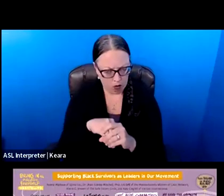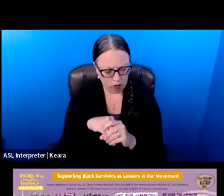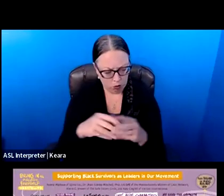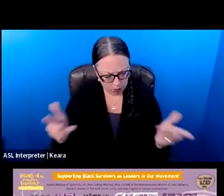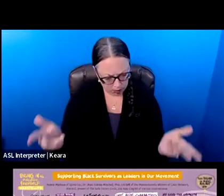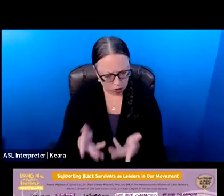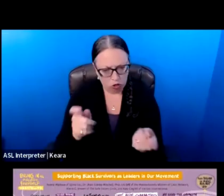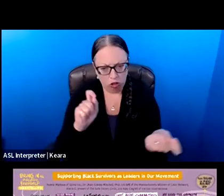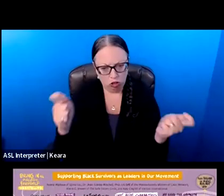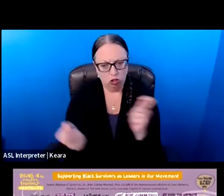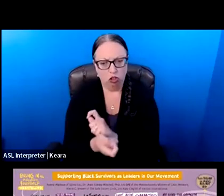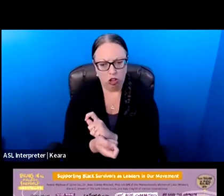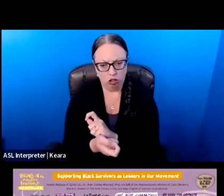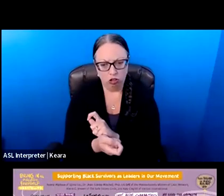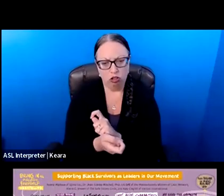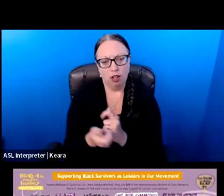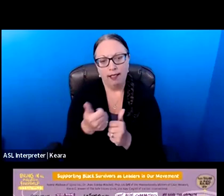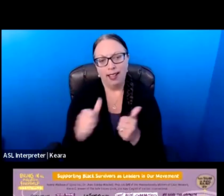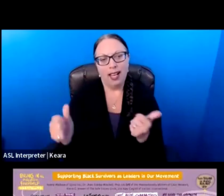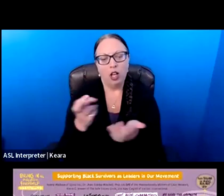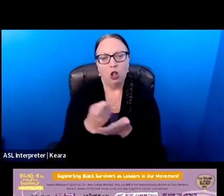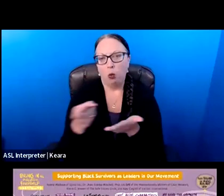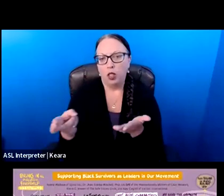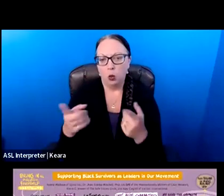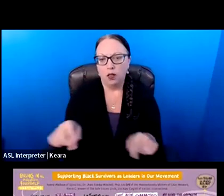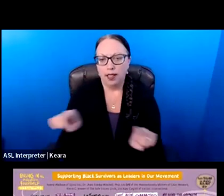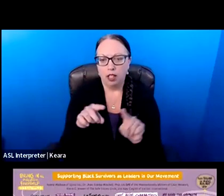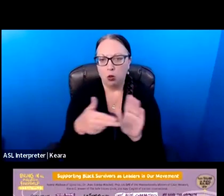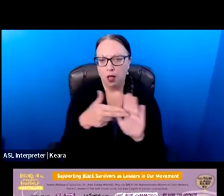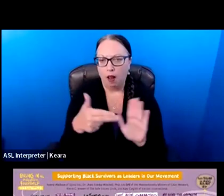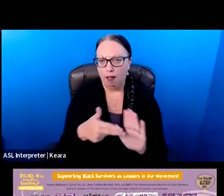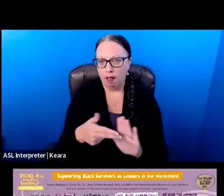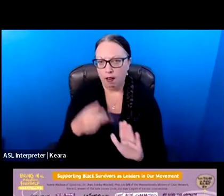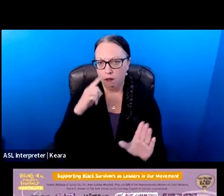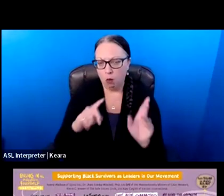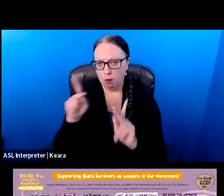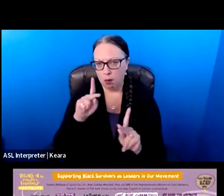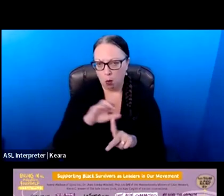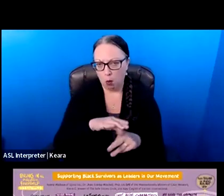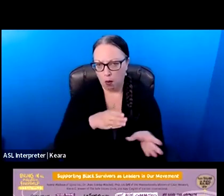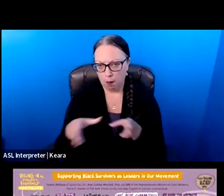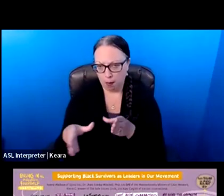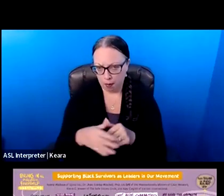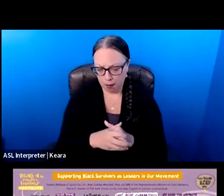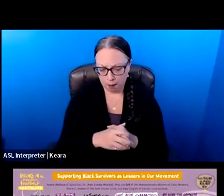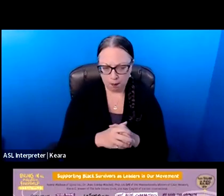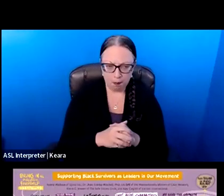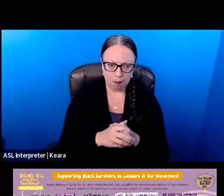change, and then any resources you could highlight for folks as they're on this pathway?